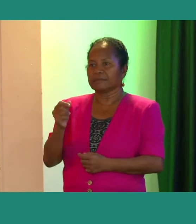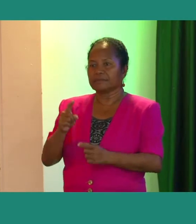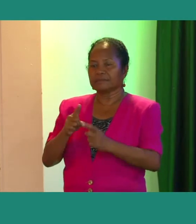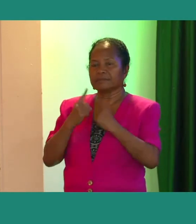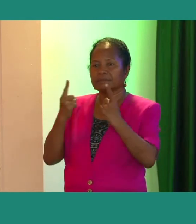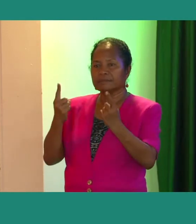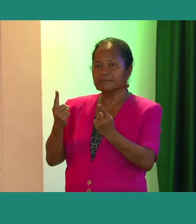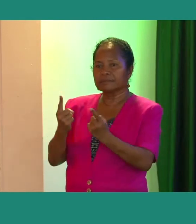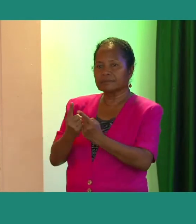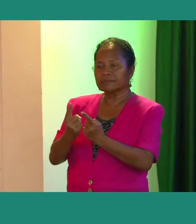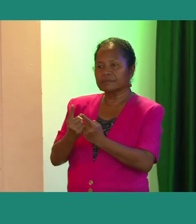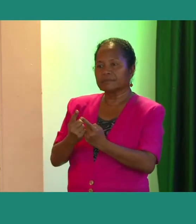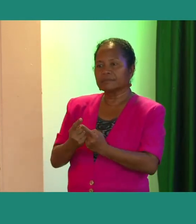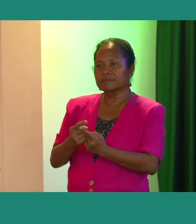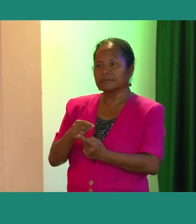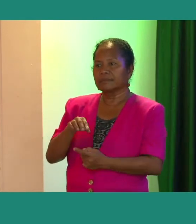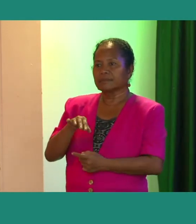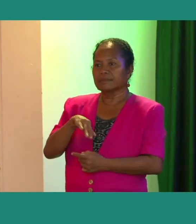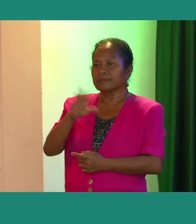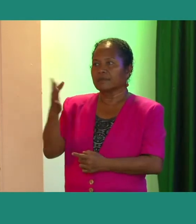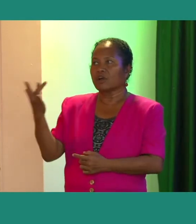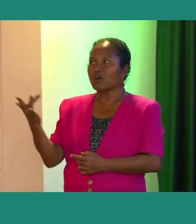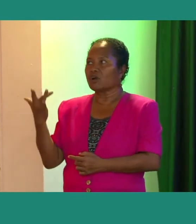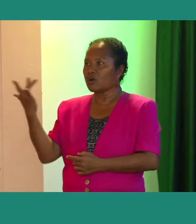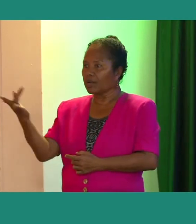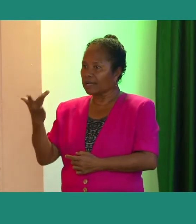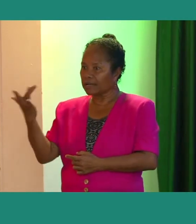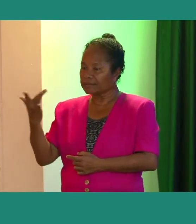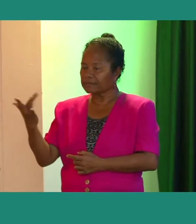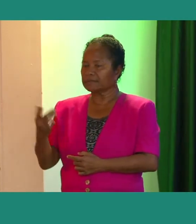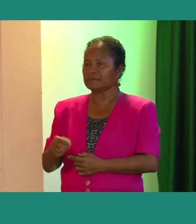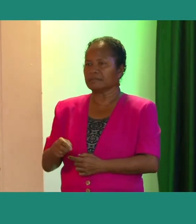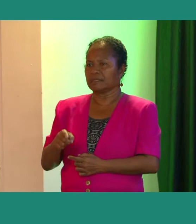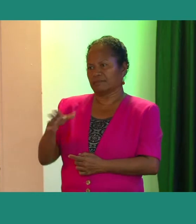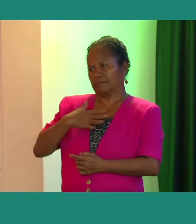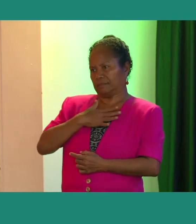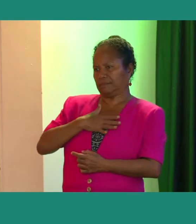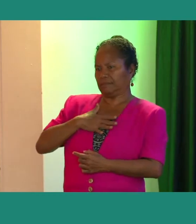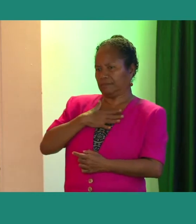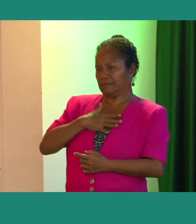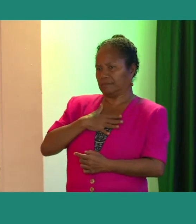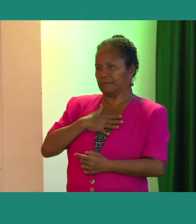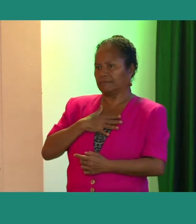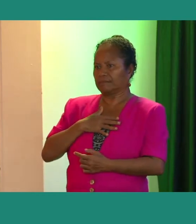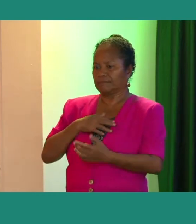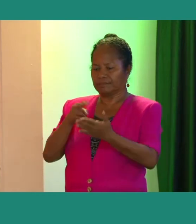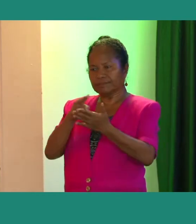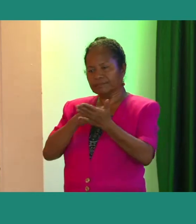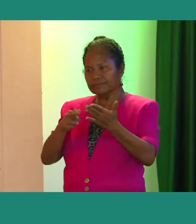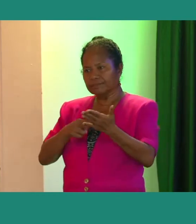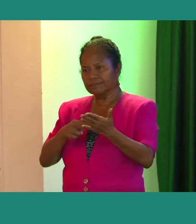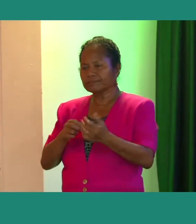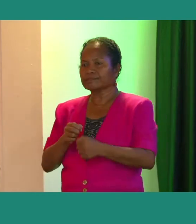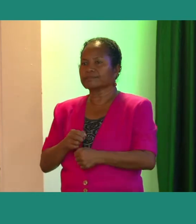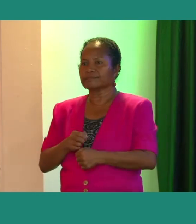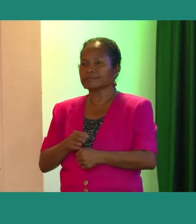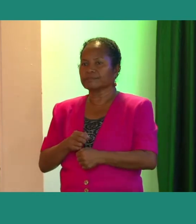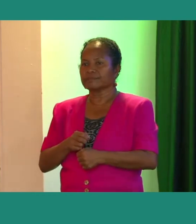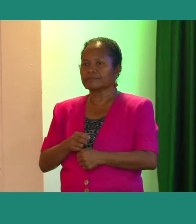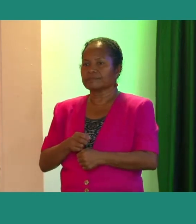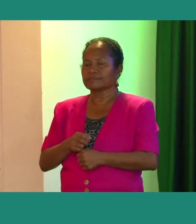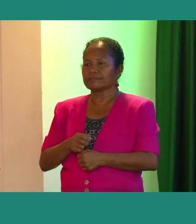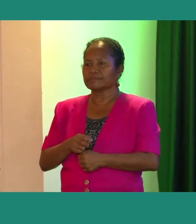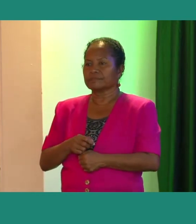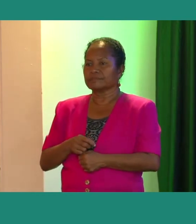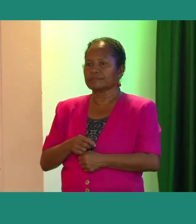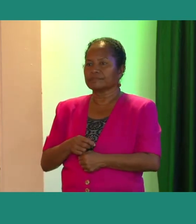interesting. All our online viewers, if you're interested to read it, please go to the website